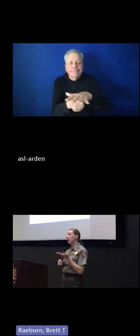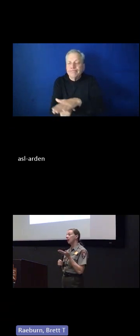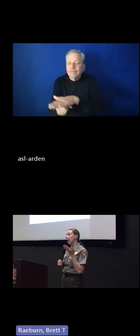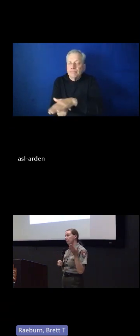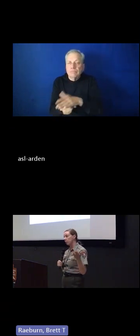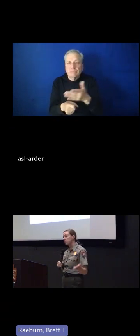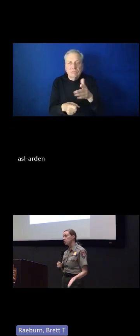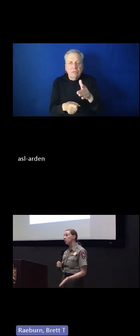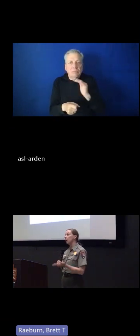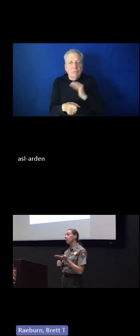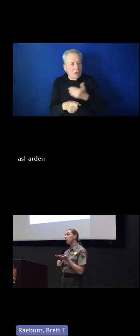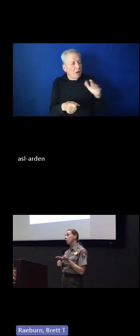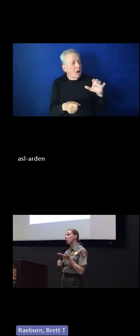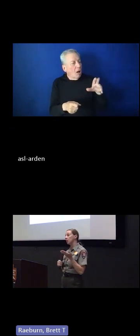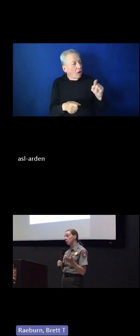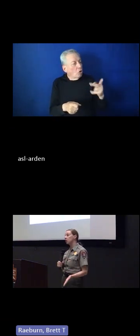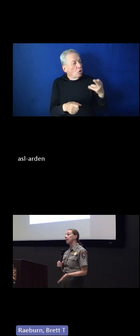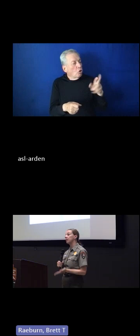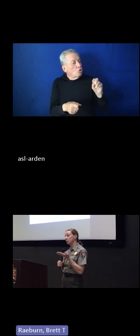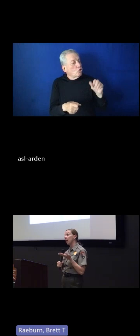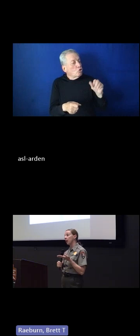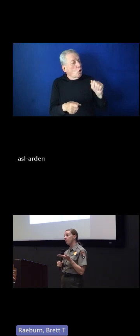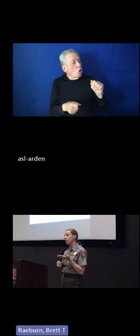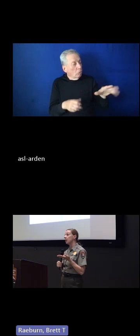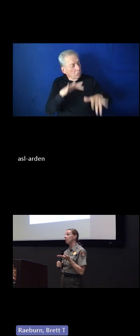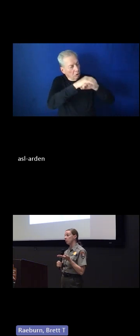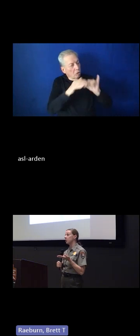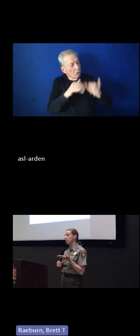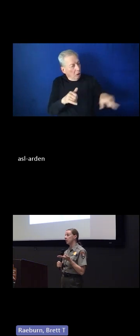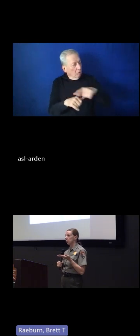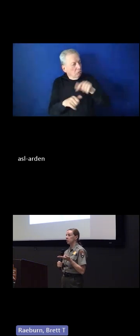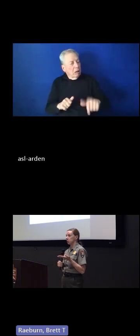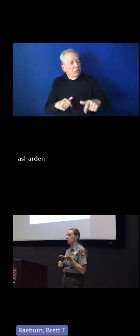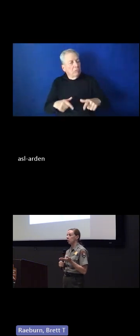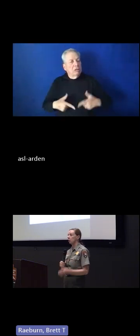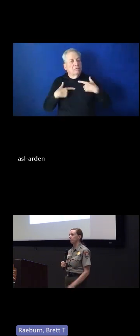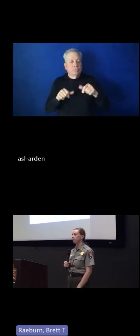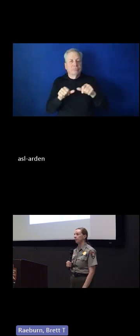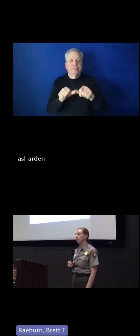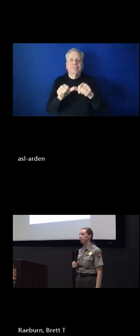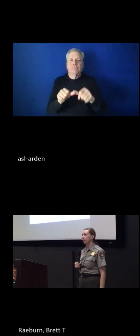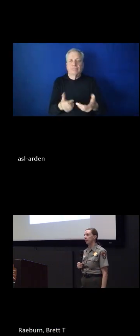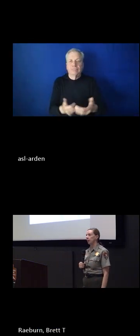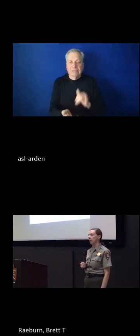cutthroat trout have reached a threshold in which they survive in perpetuity, which is our goal.